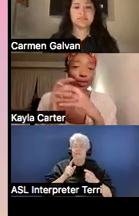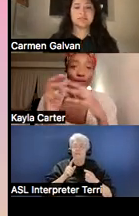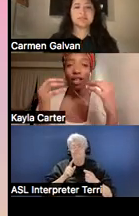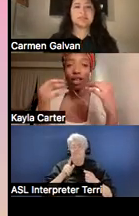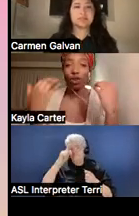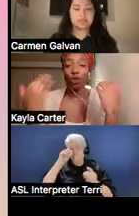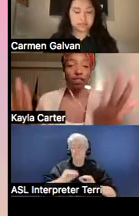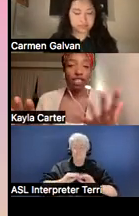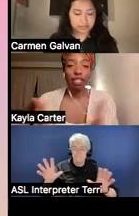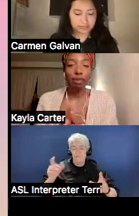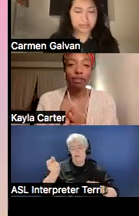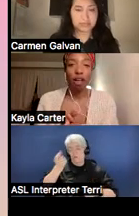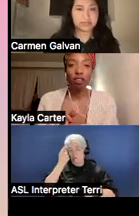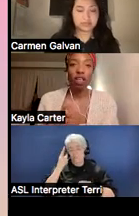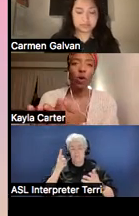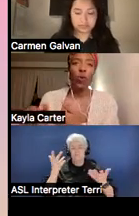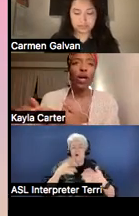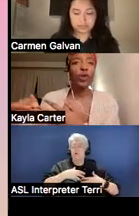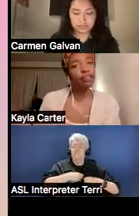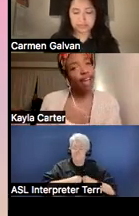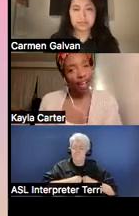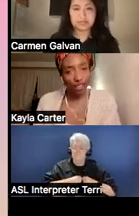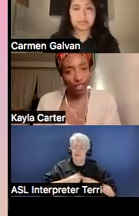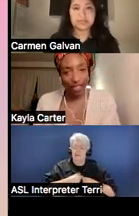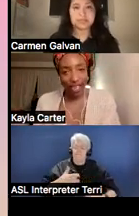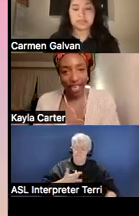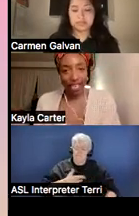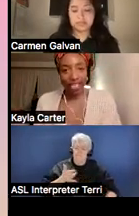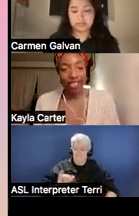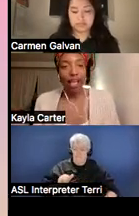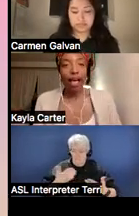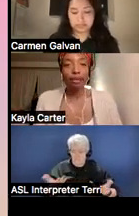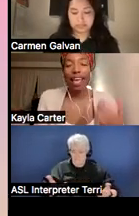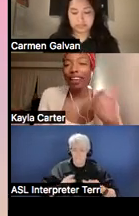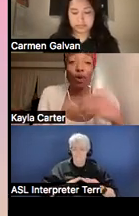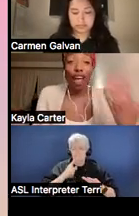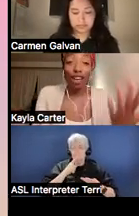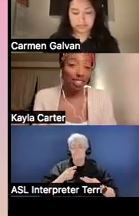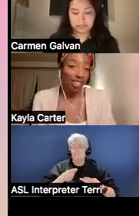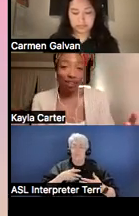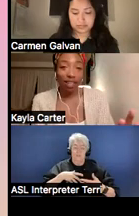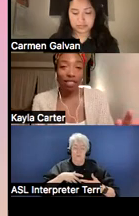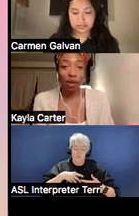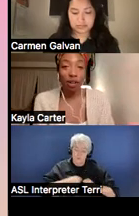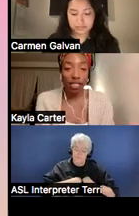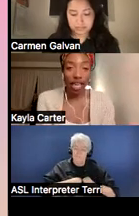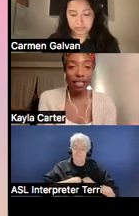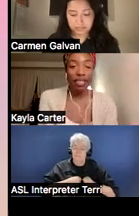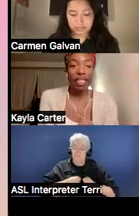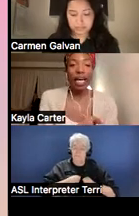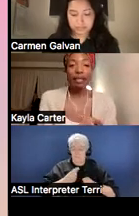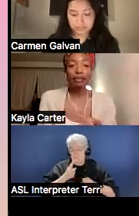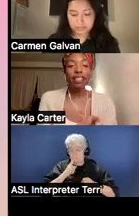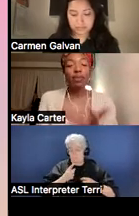how grief is meant to be felt, what grief actually is, and if we're actually even experiencing